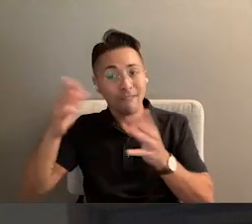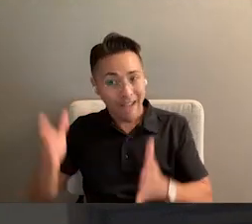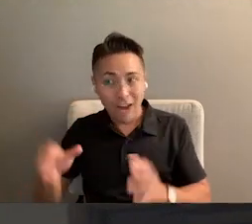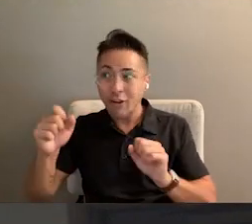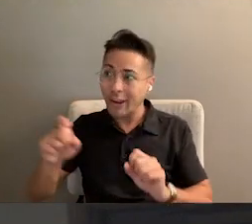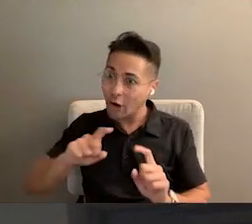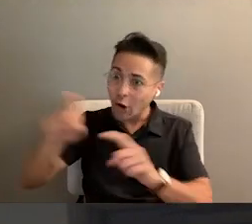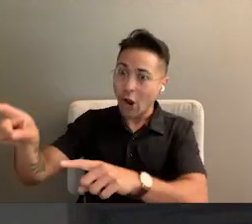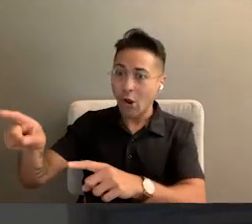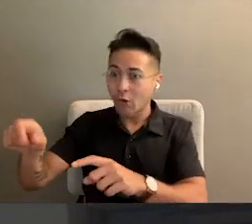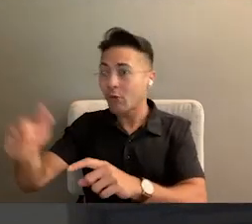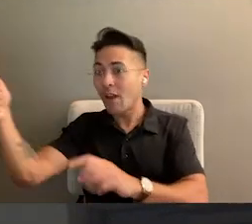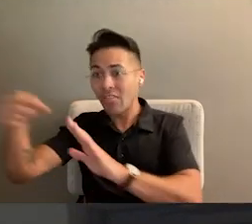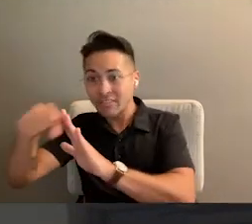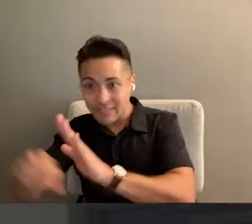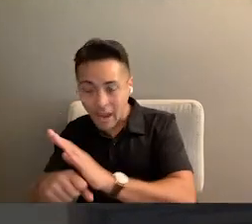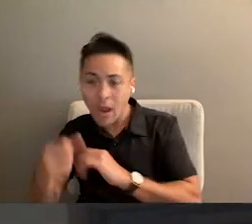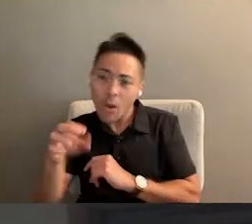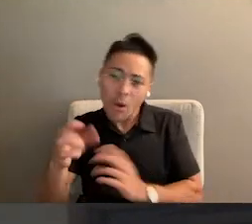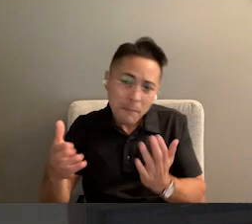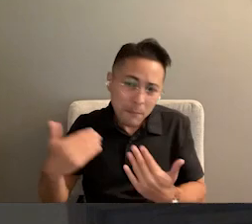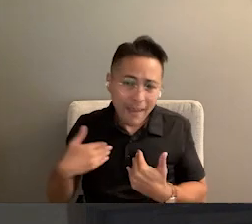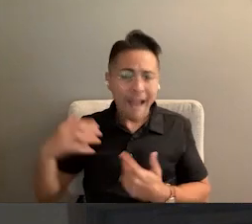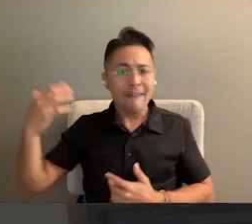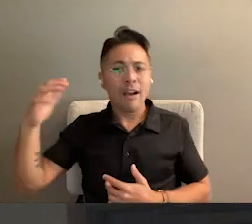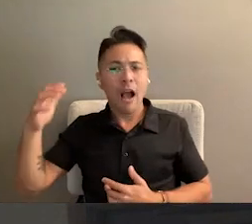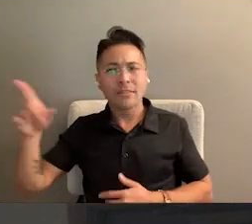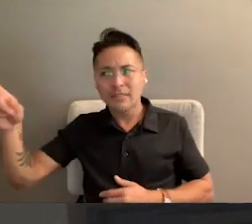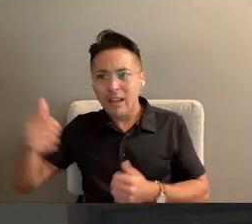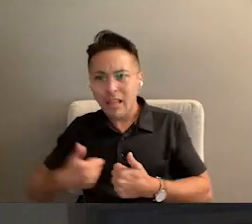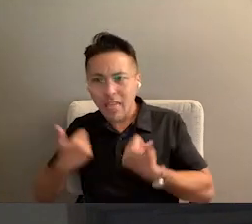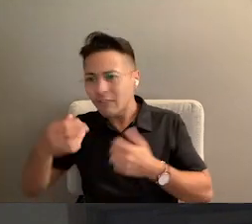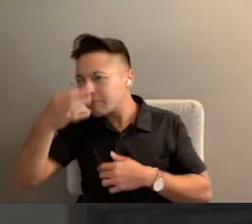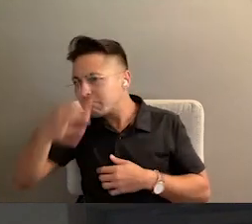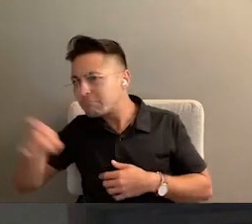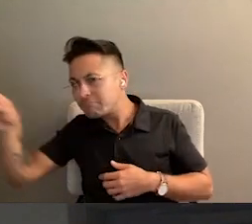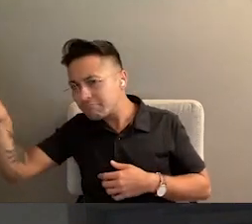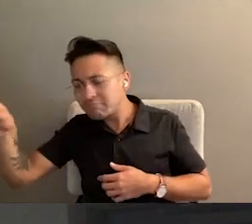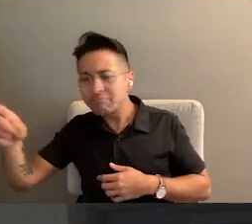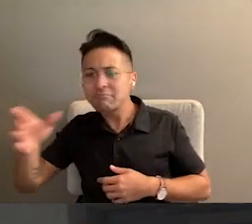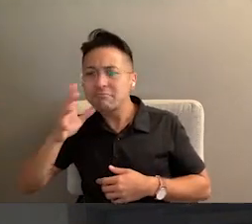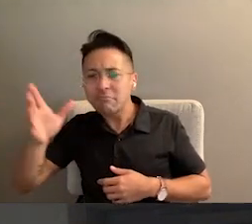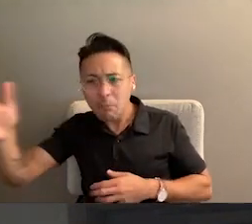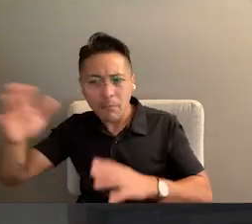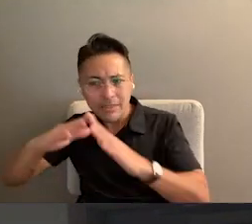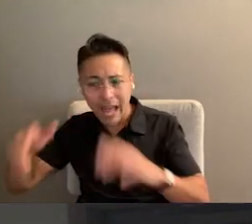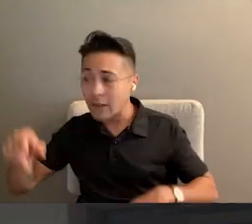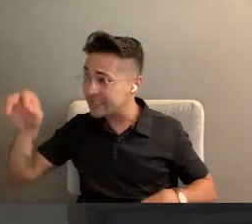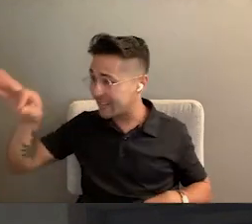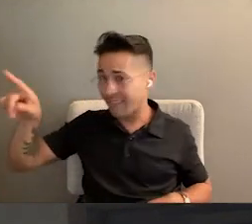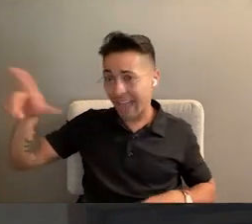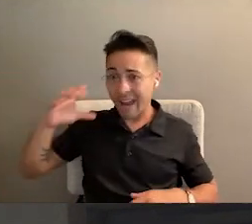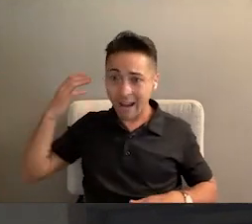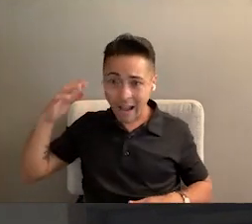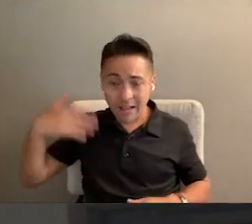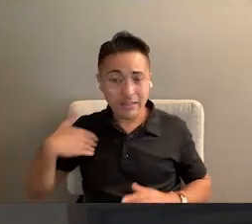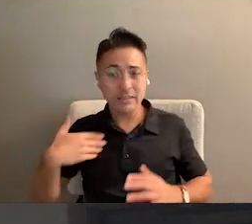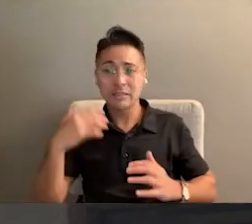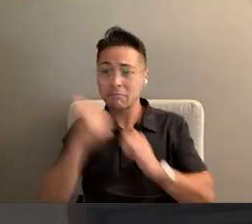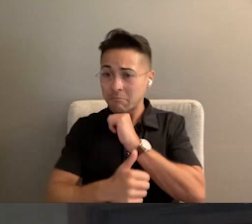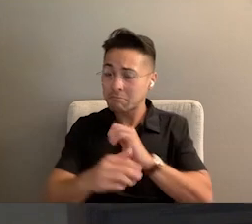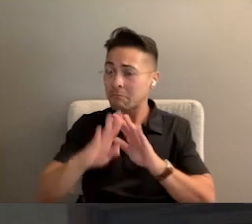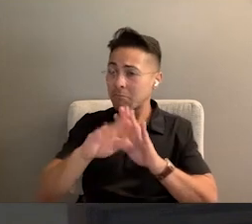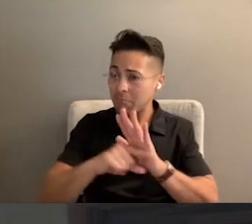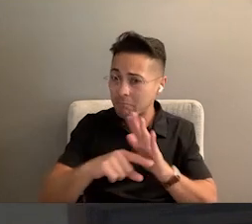CDC Plus, that care provider can actually cross the state line. Or maybe there's a cousin that lives down the road from grandma's house. If they